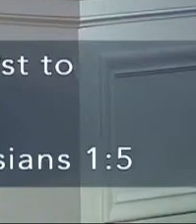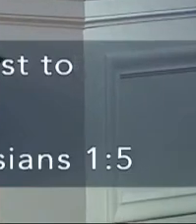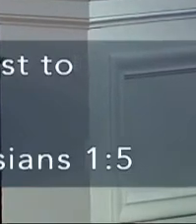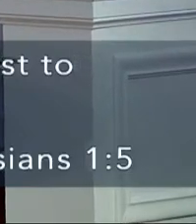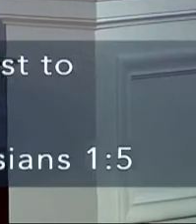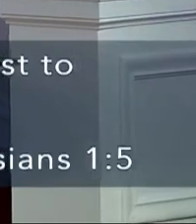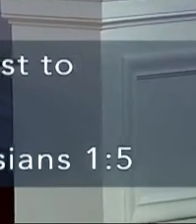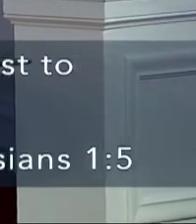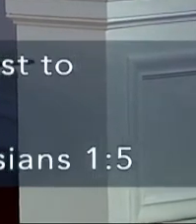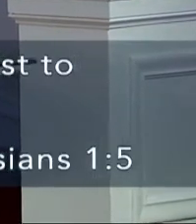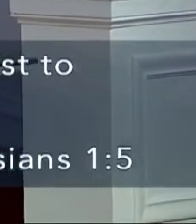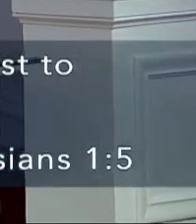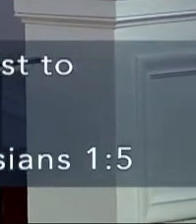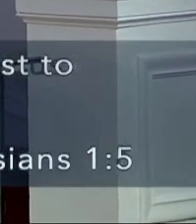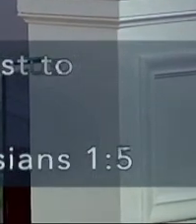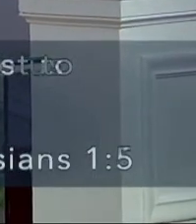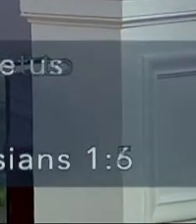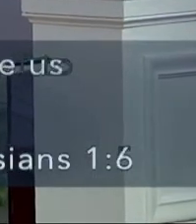his will,